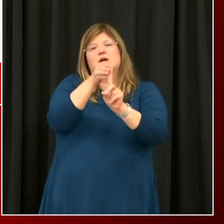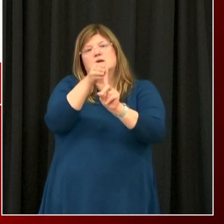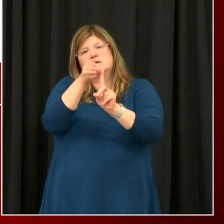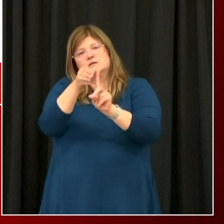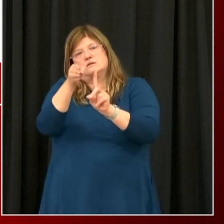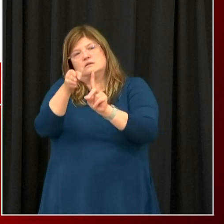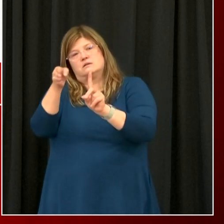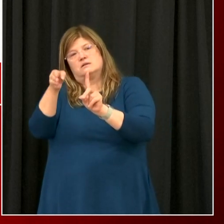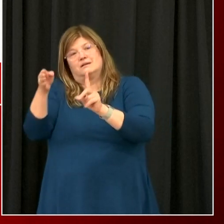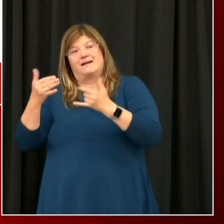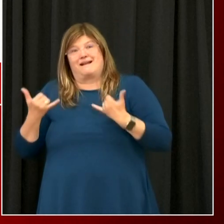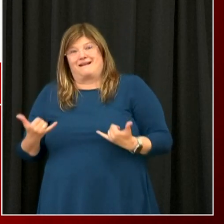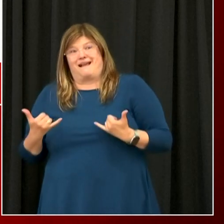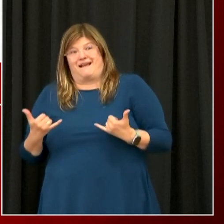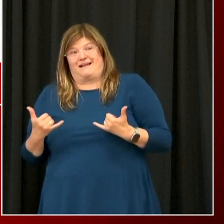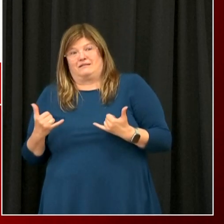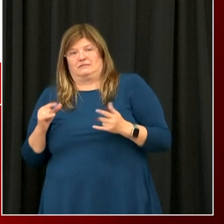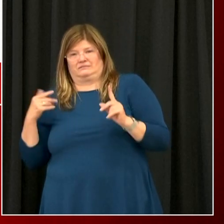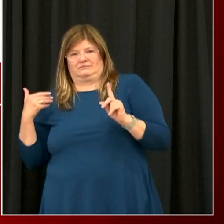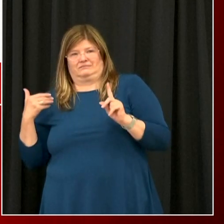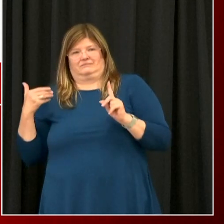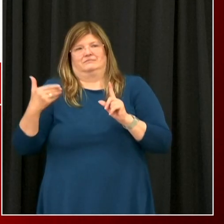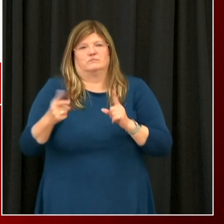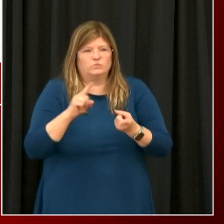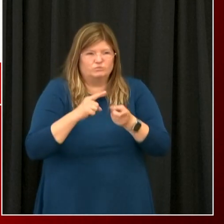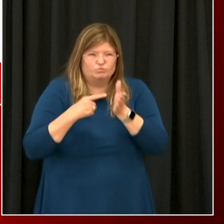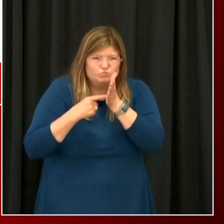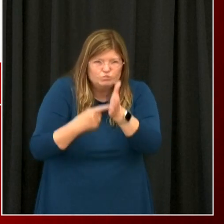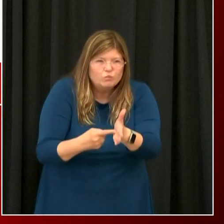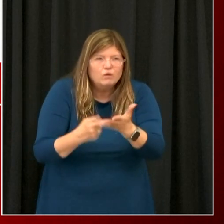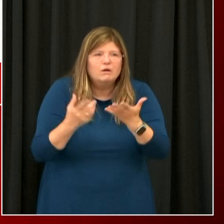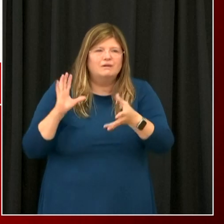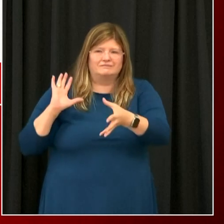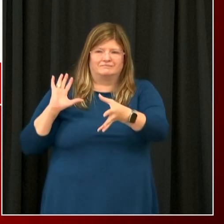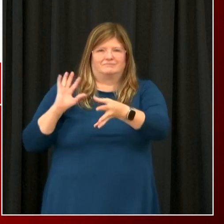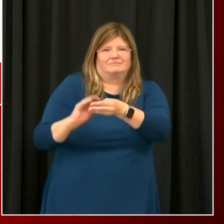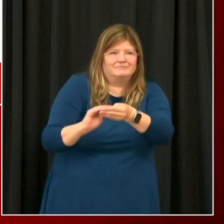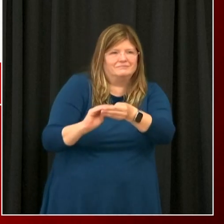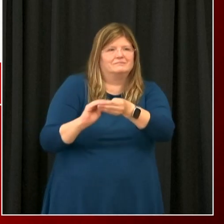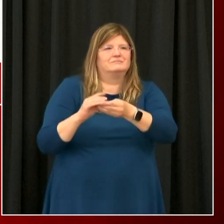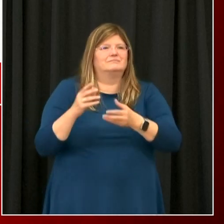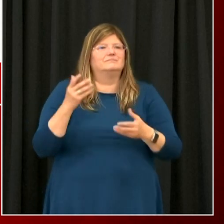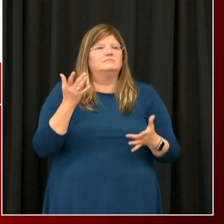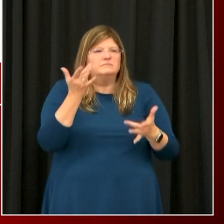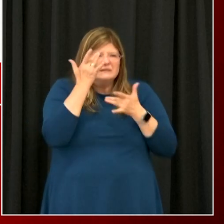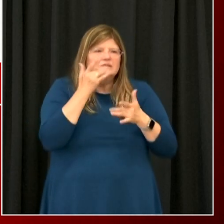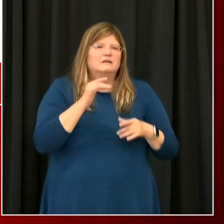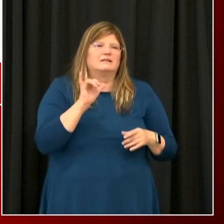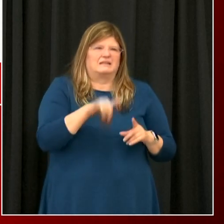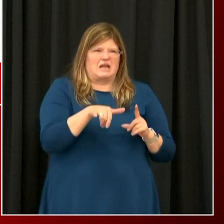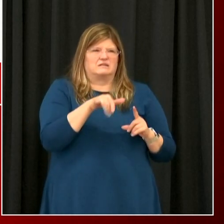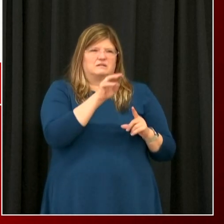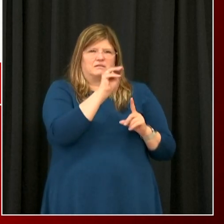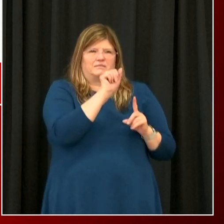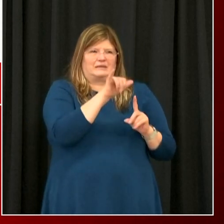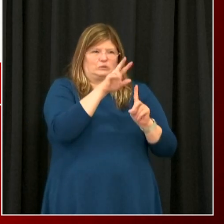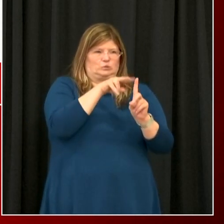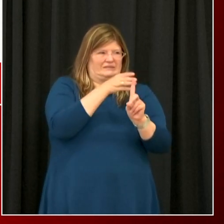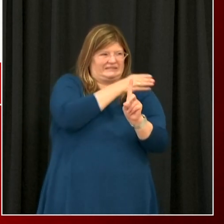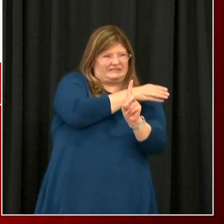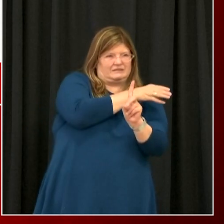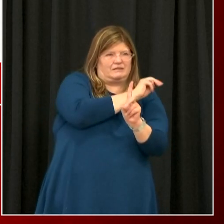symptom onset date. So the symptom onset date aligns with May 22nd. In order for us to